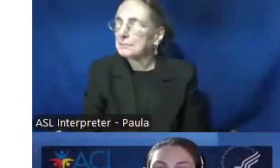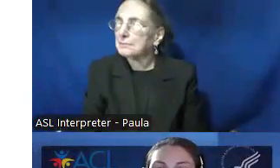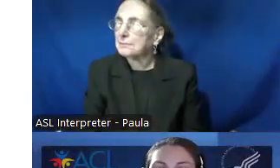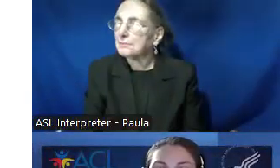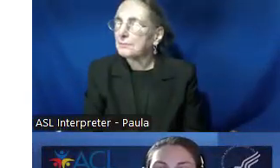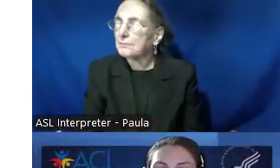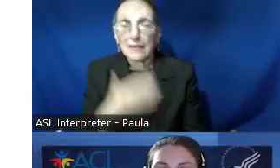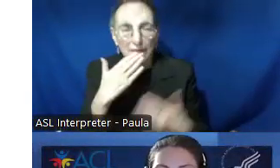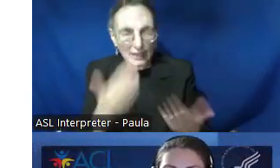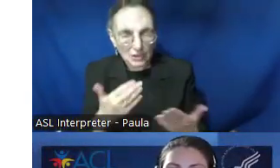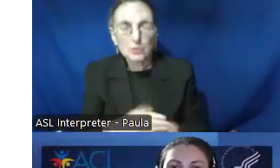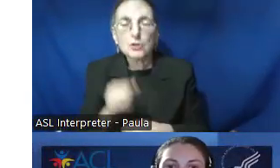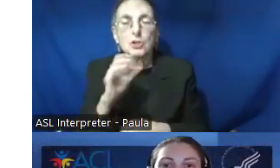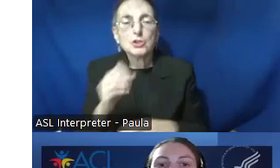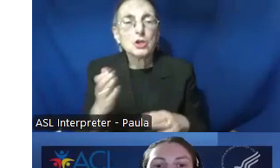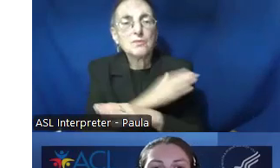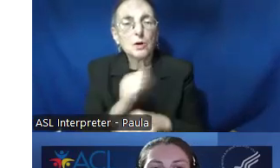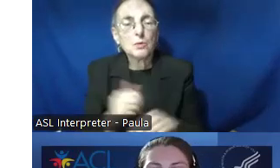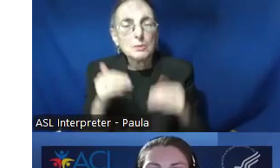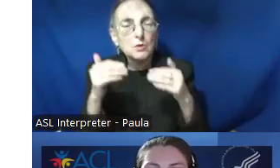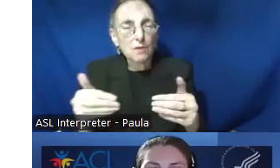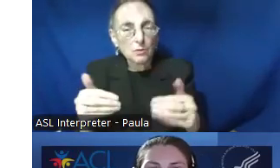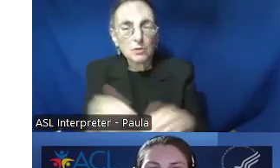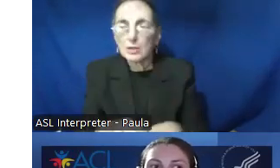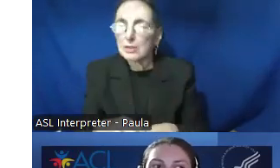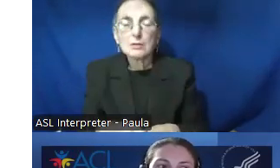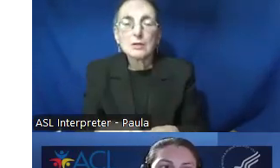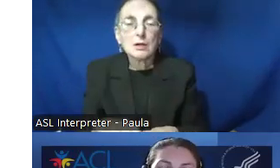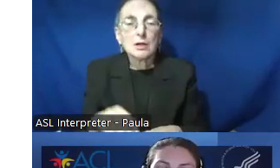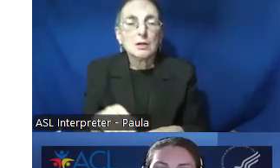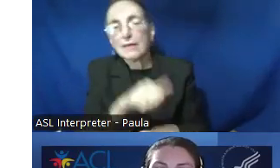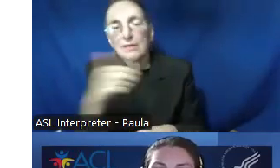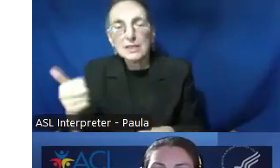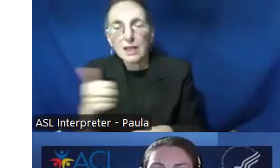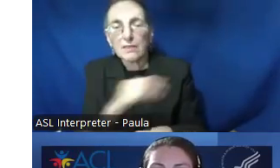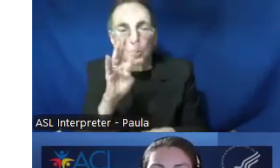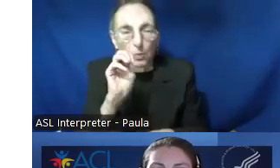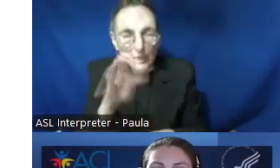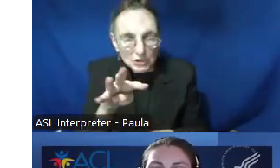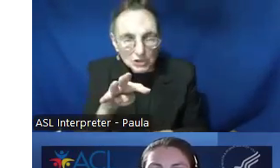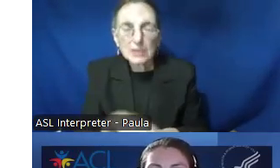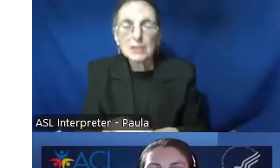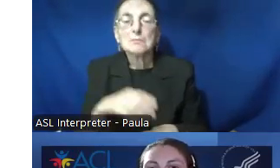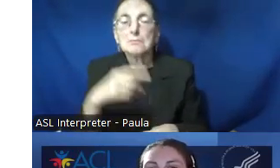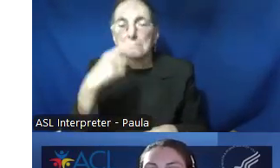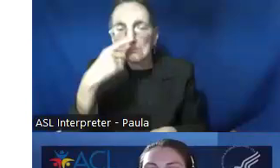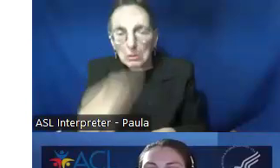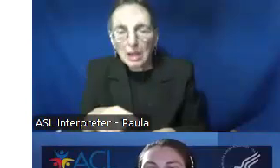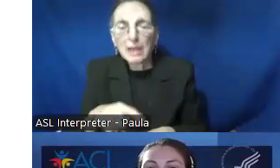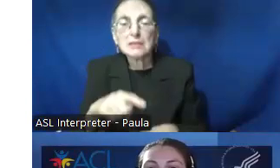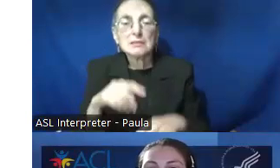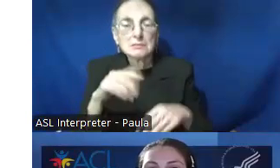Thank you. So before we move forward, we just have another question for everybody. If you could, in the chat, please tell